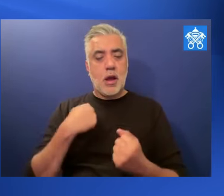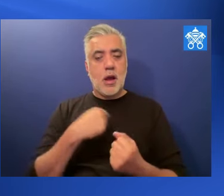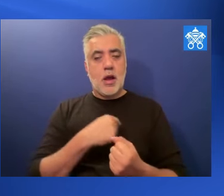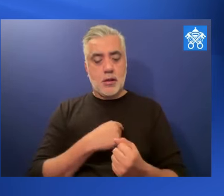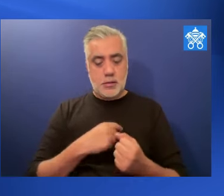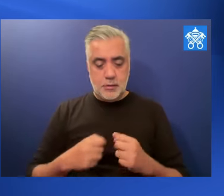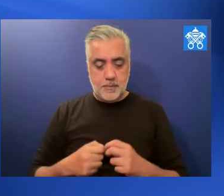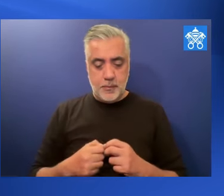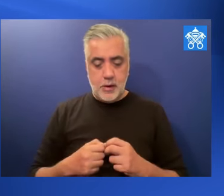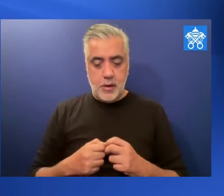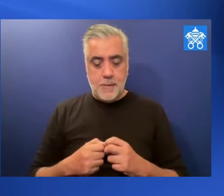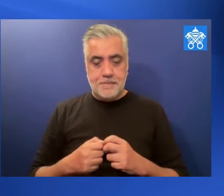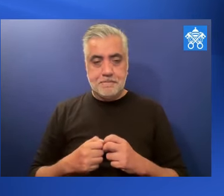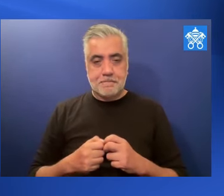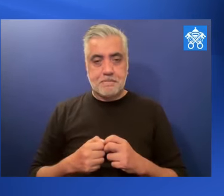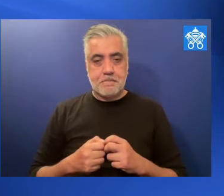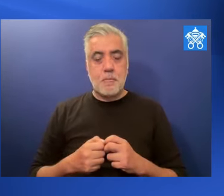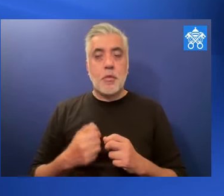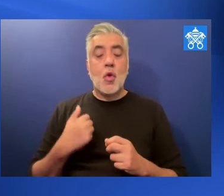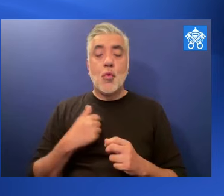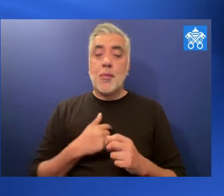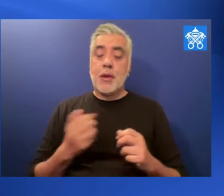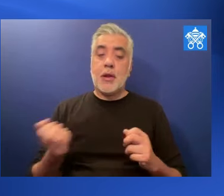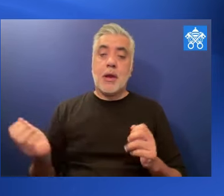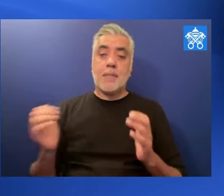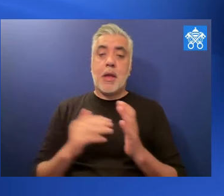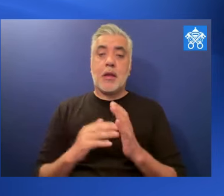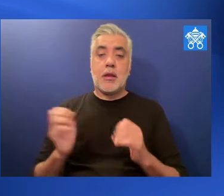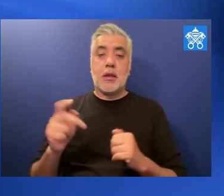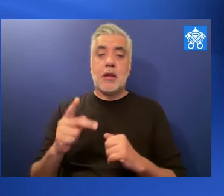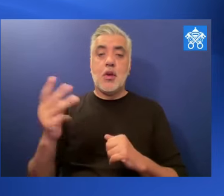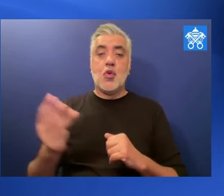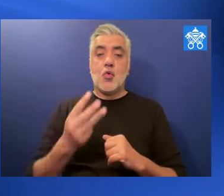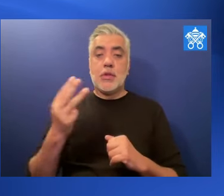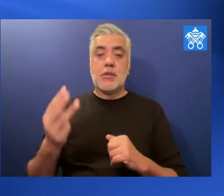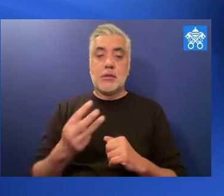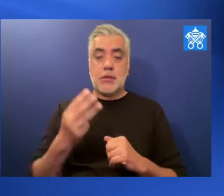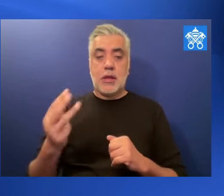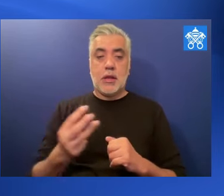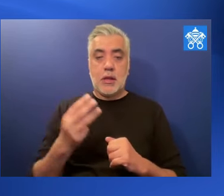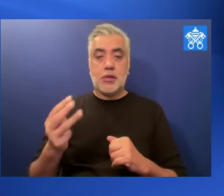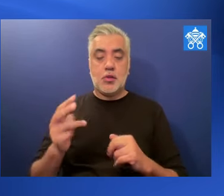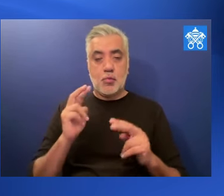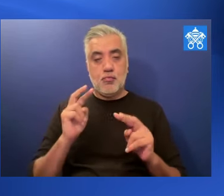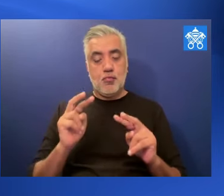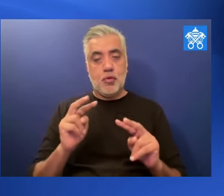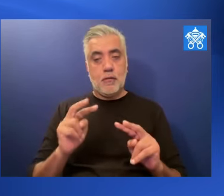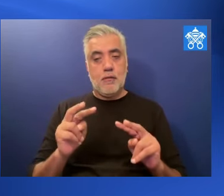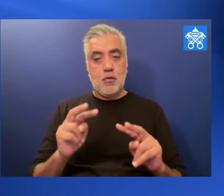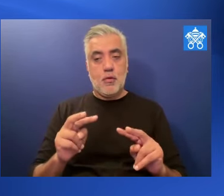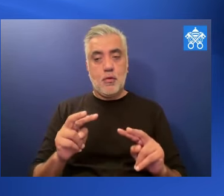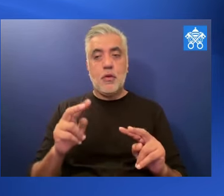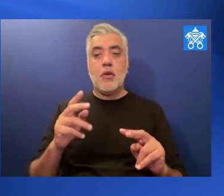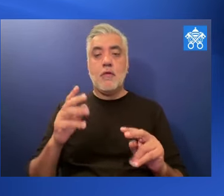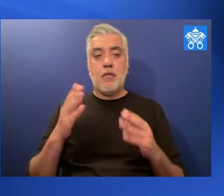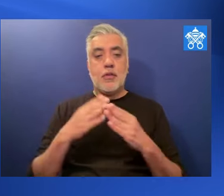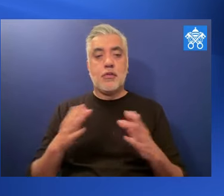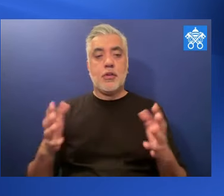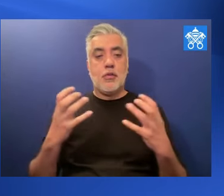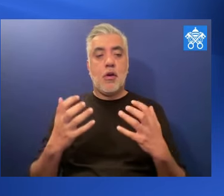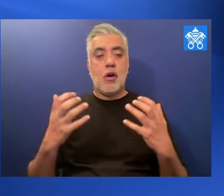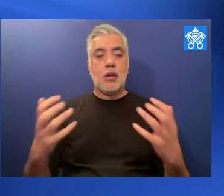on Wednesday for the official for the audience the public the popular audience on Wednesday on behalf of